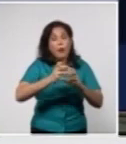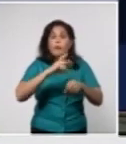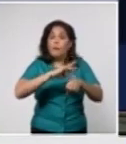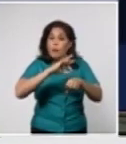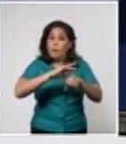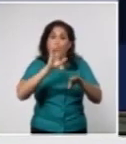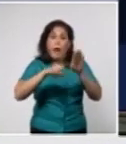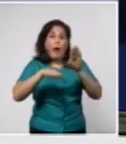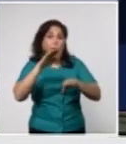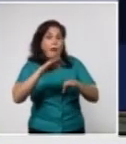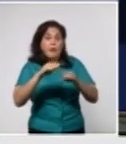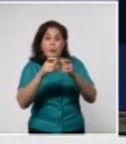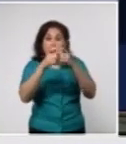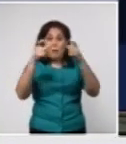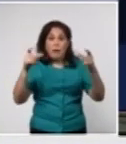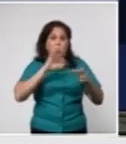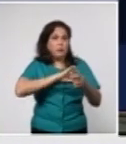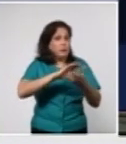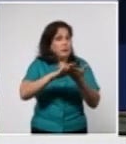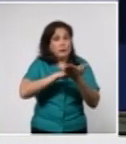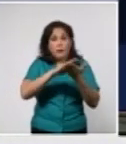of this disease.